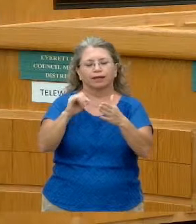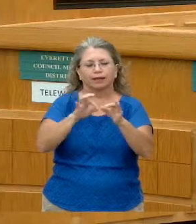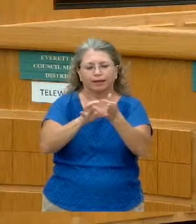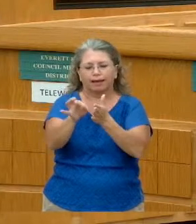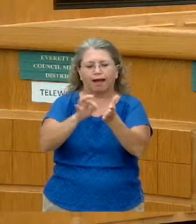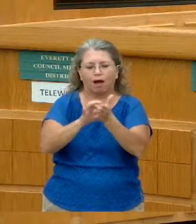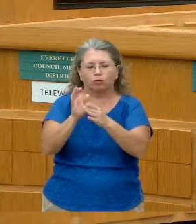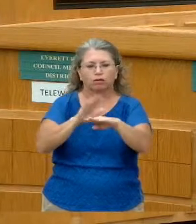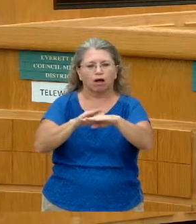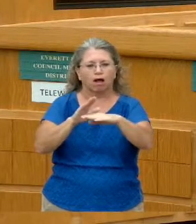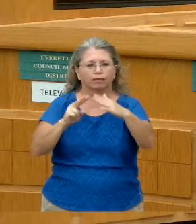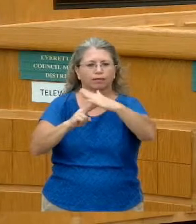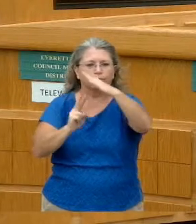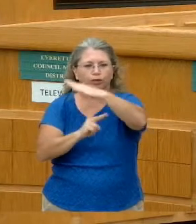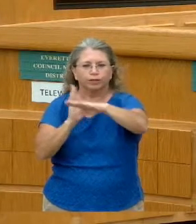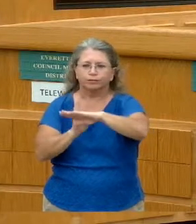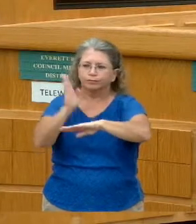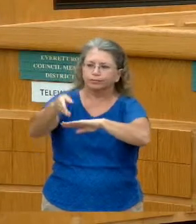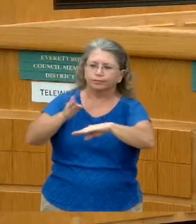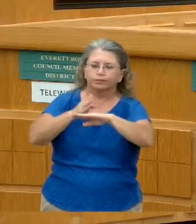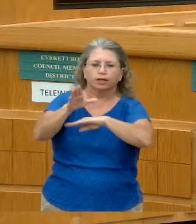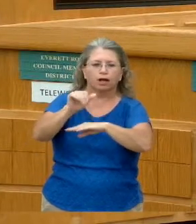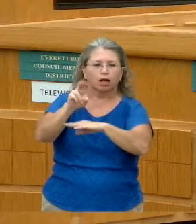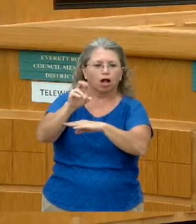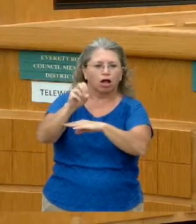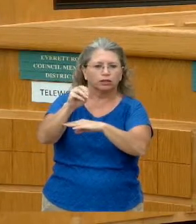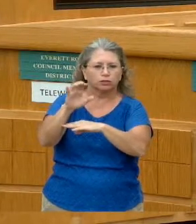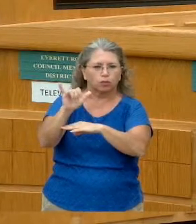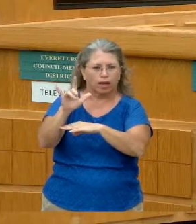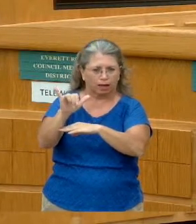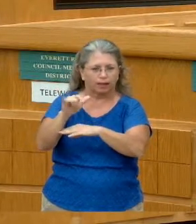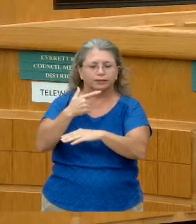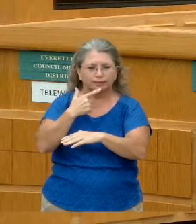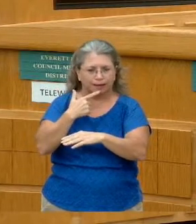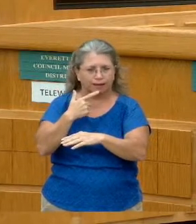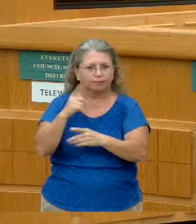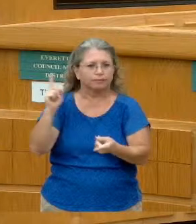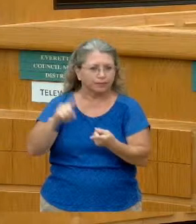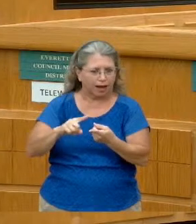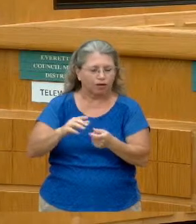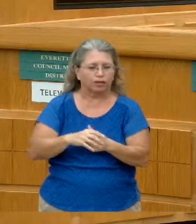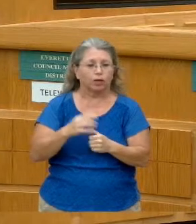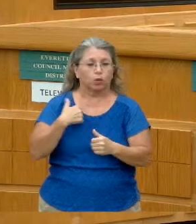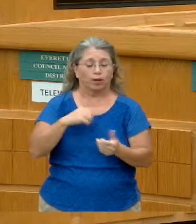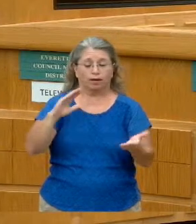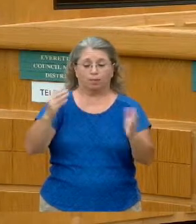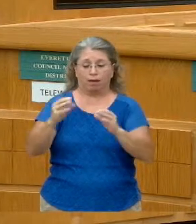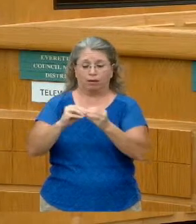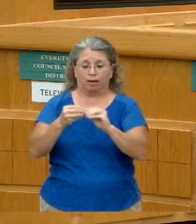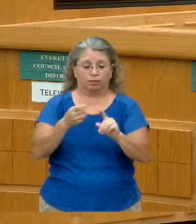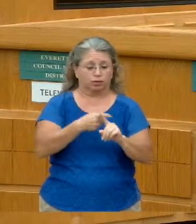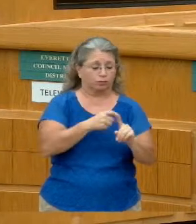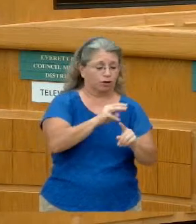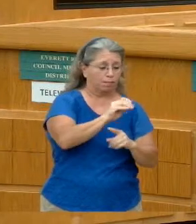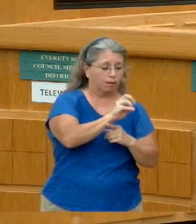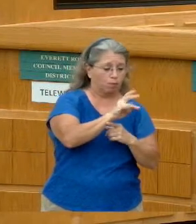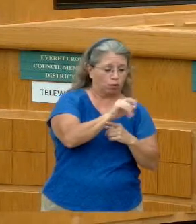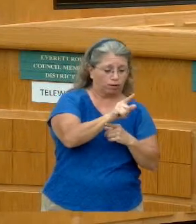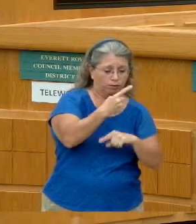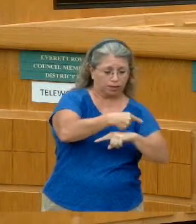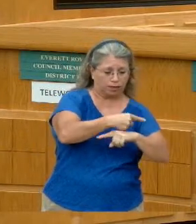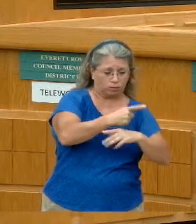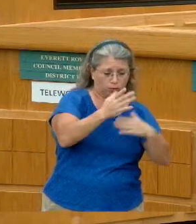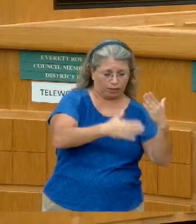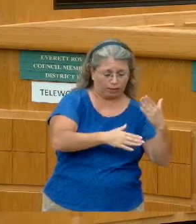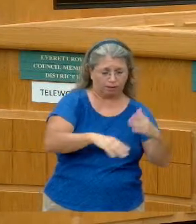to compare numbers from Memorial Day to July 4th weekend, and I can tell you that it